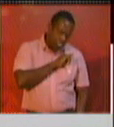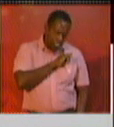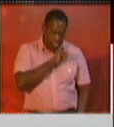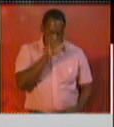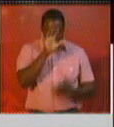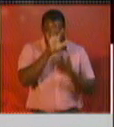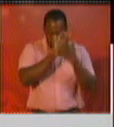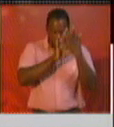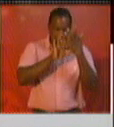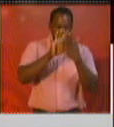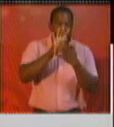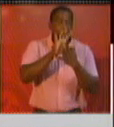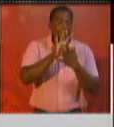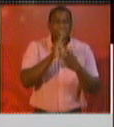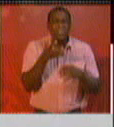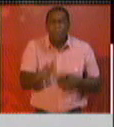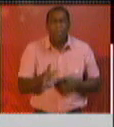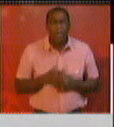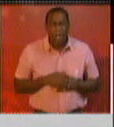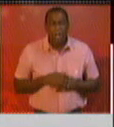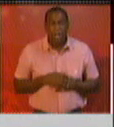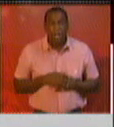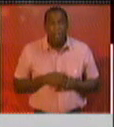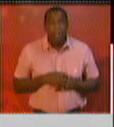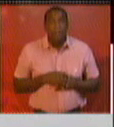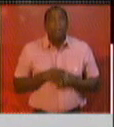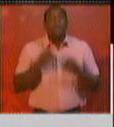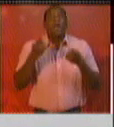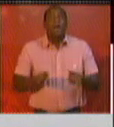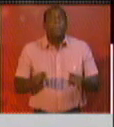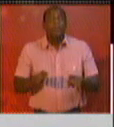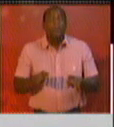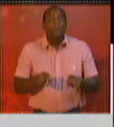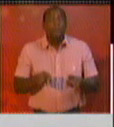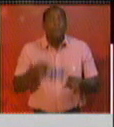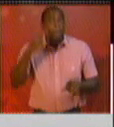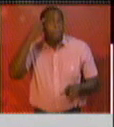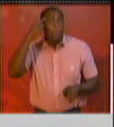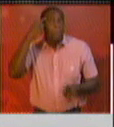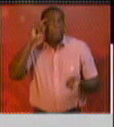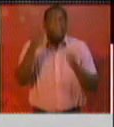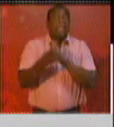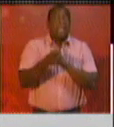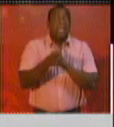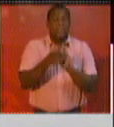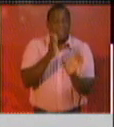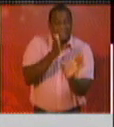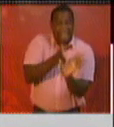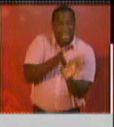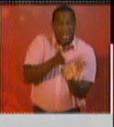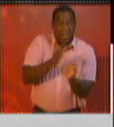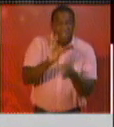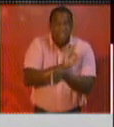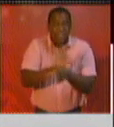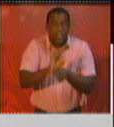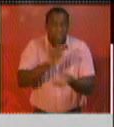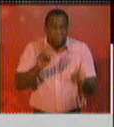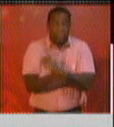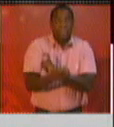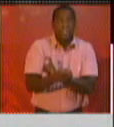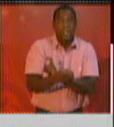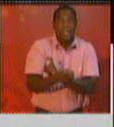well-characterized changes in various aspects of psychological function. A number of scholars, such as Edgar